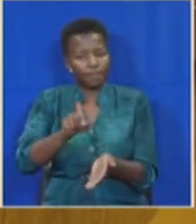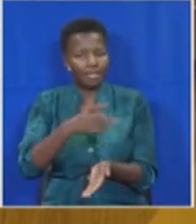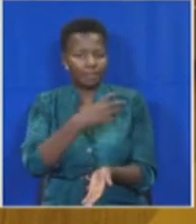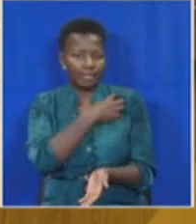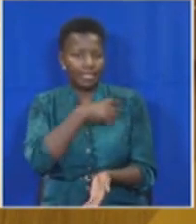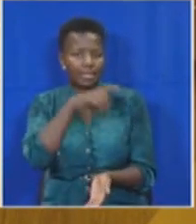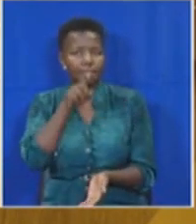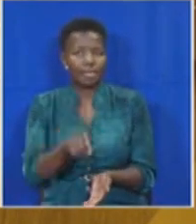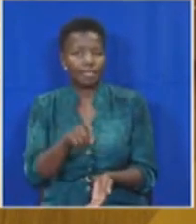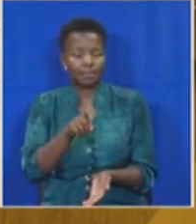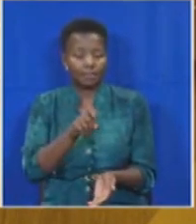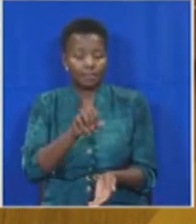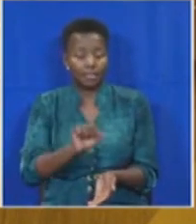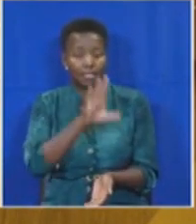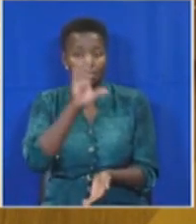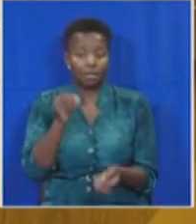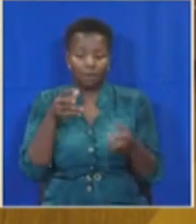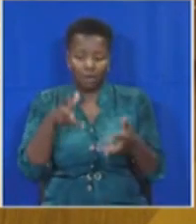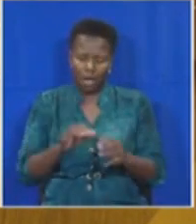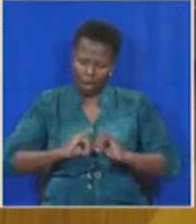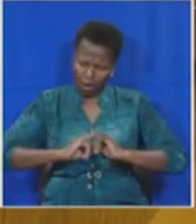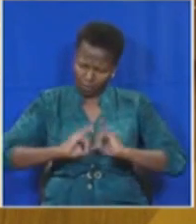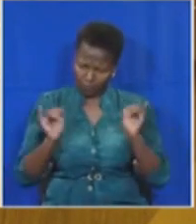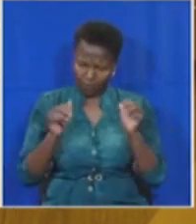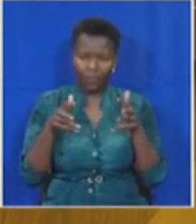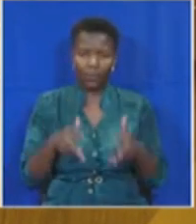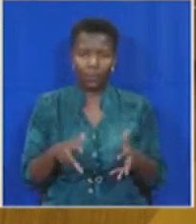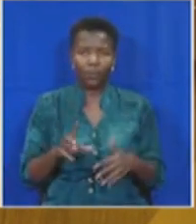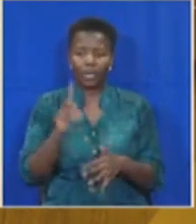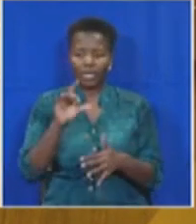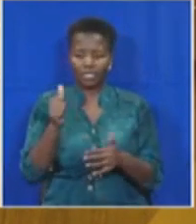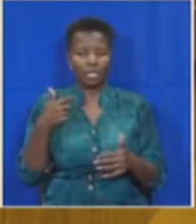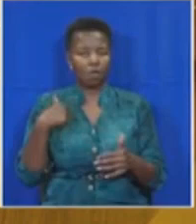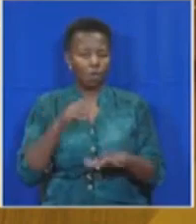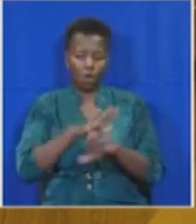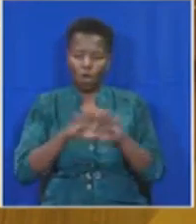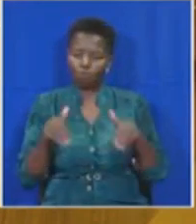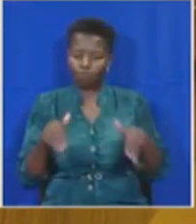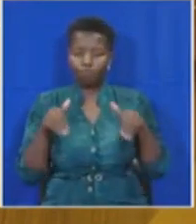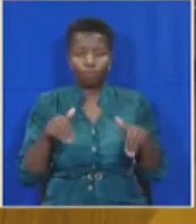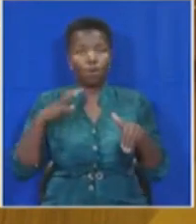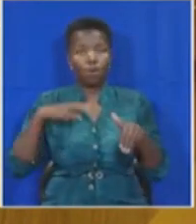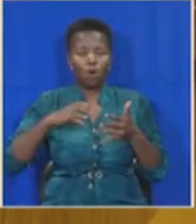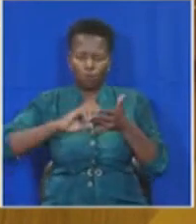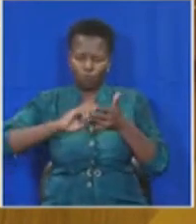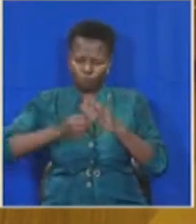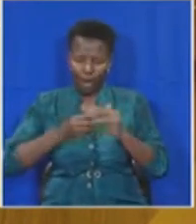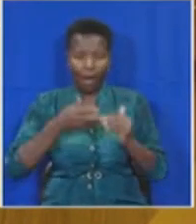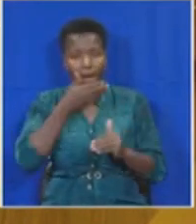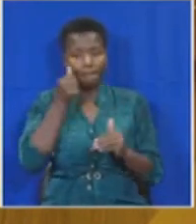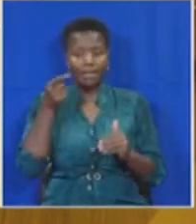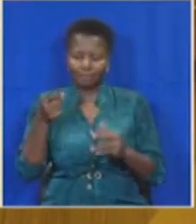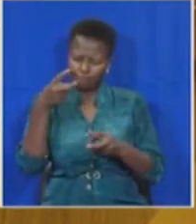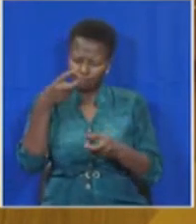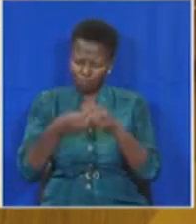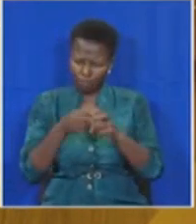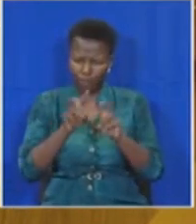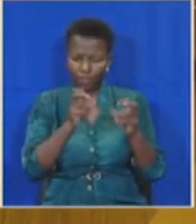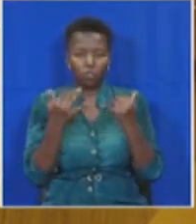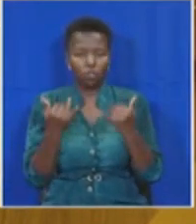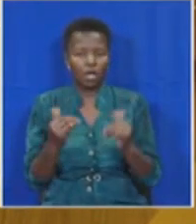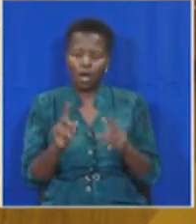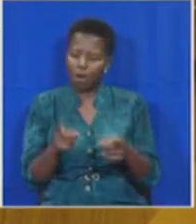country is seized with this crisis. The DA will not rest until we get to the bottom of this sorry saga. We will not